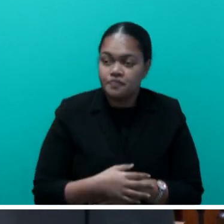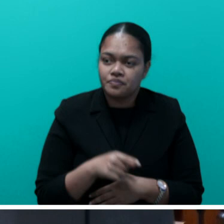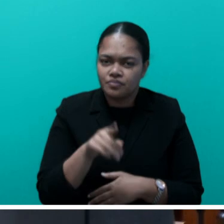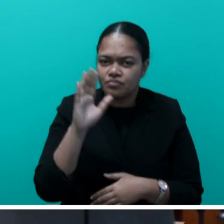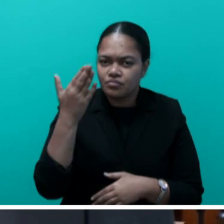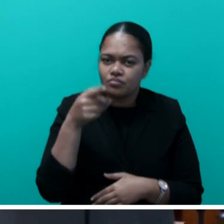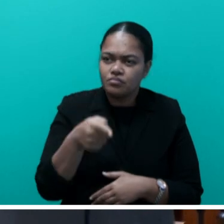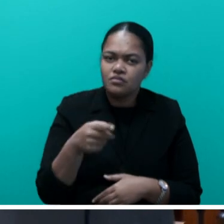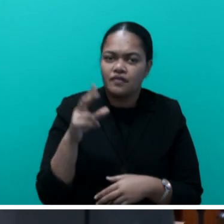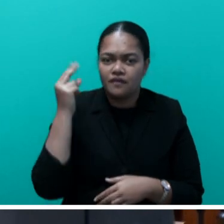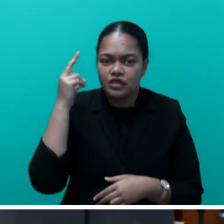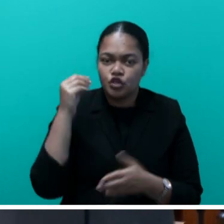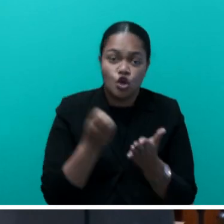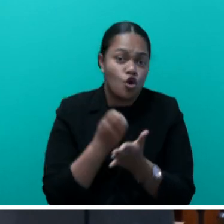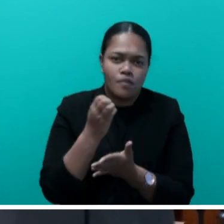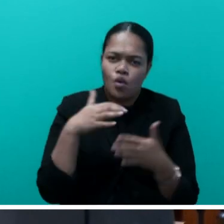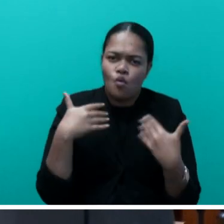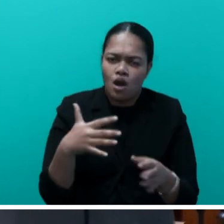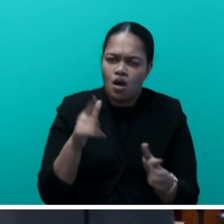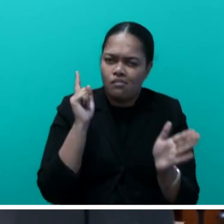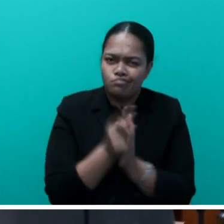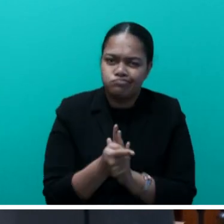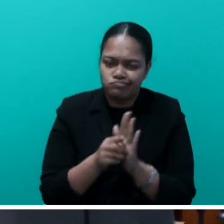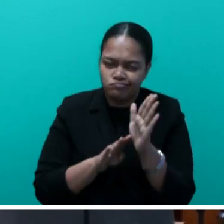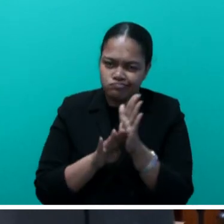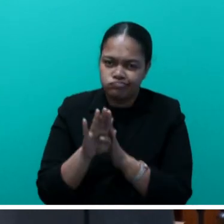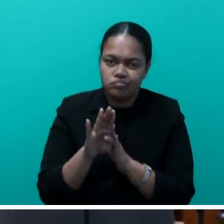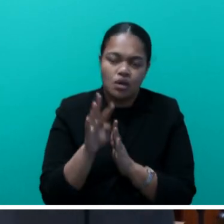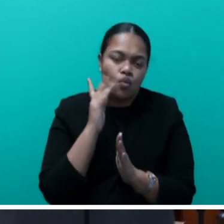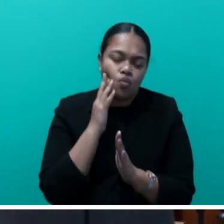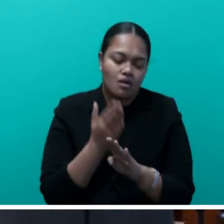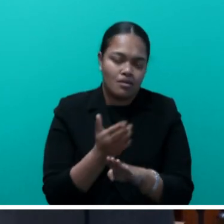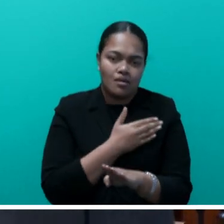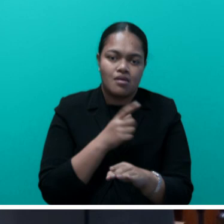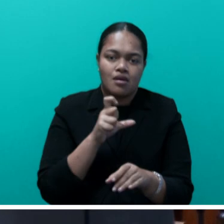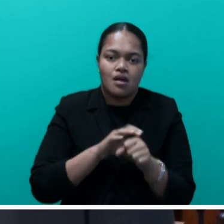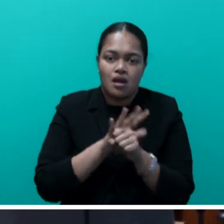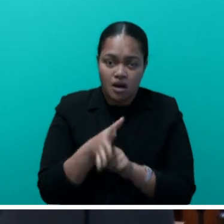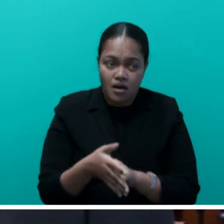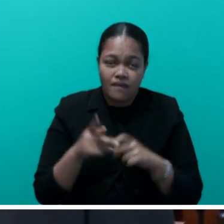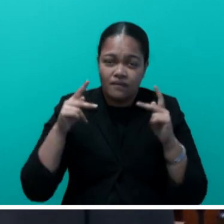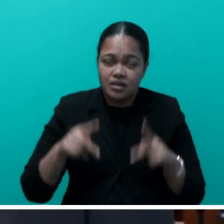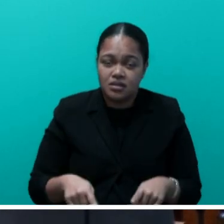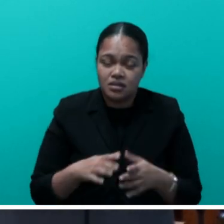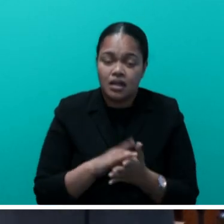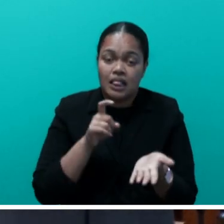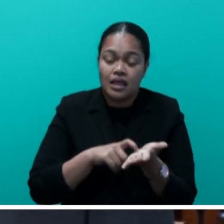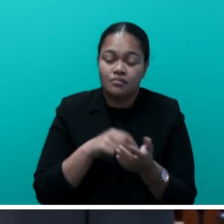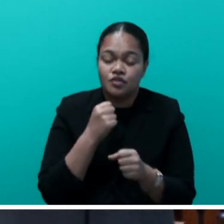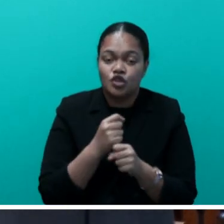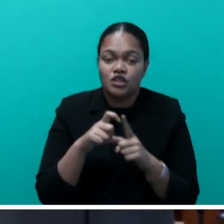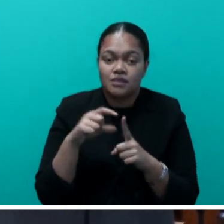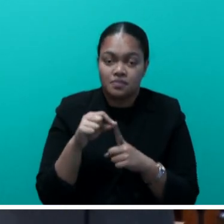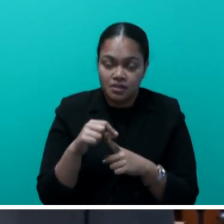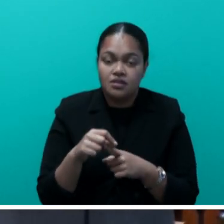Fijian economy has recovered strongly from the pandemic, with fiscal deficit and debt to GDP ratios